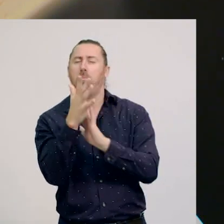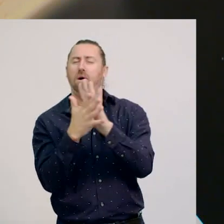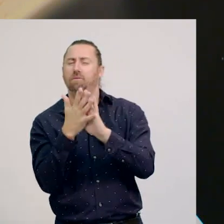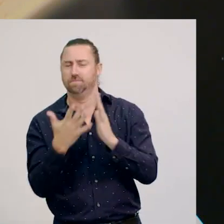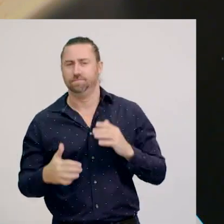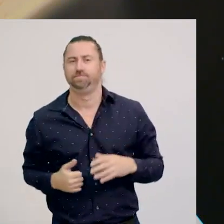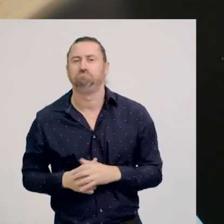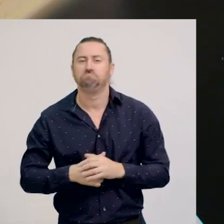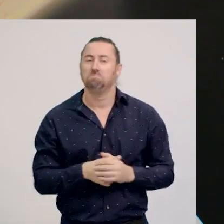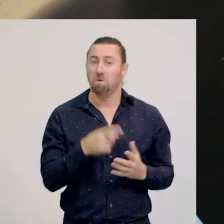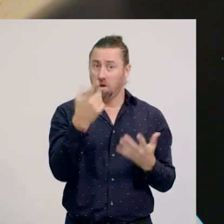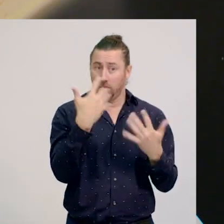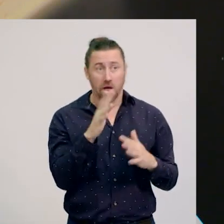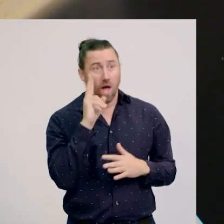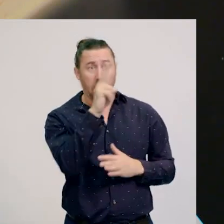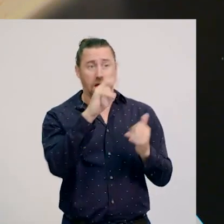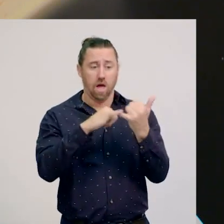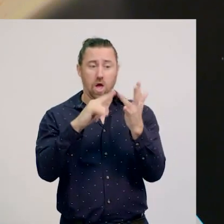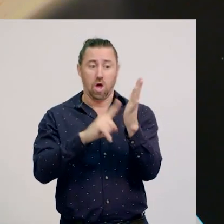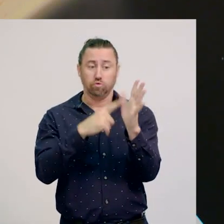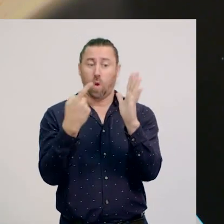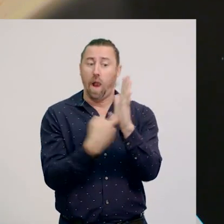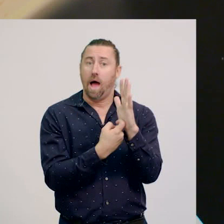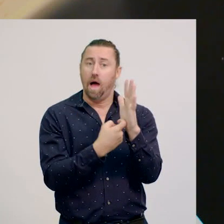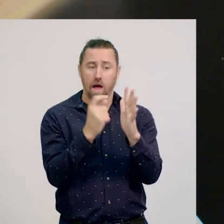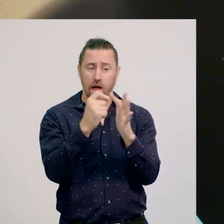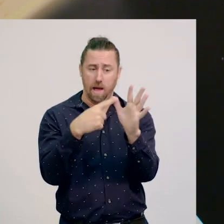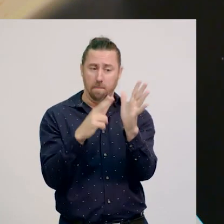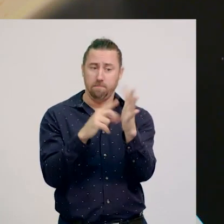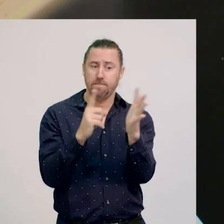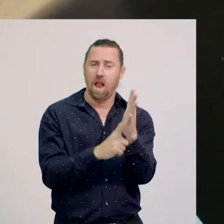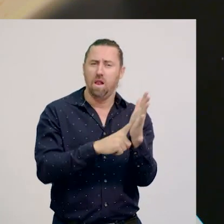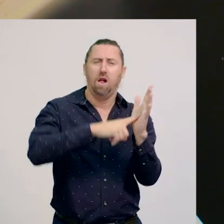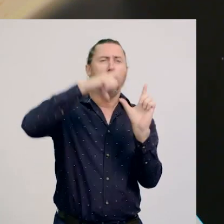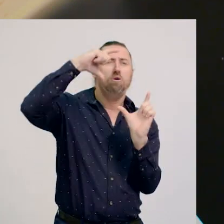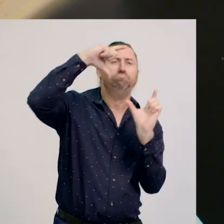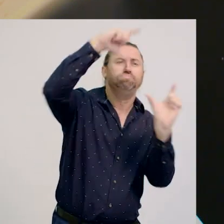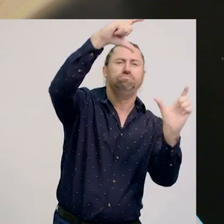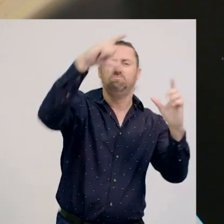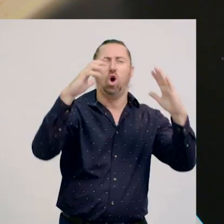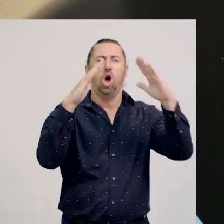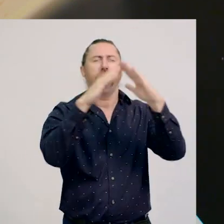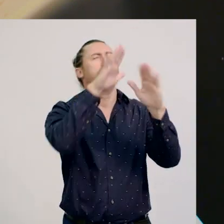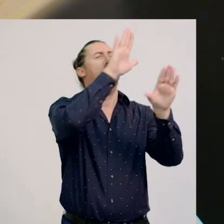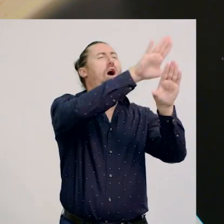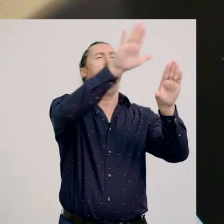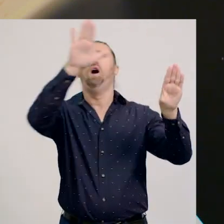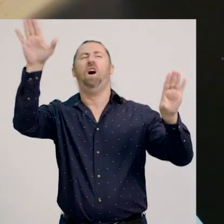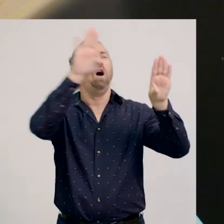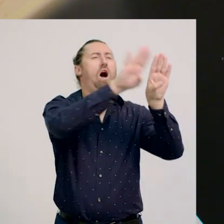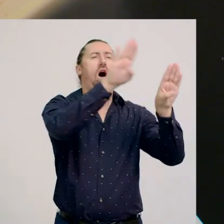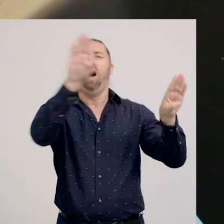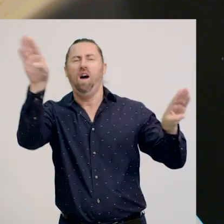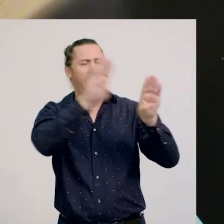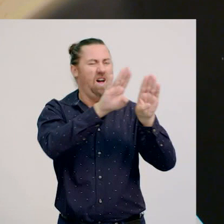sources. Have you ever seen solar panels on a roof, on a home or at school? This is